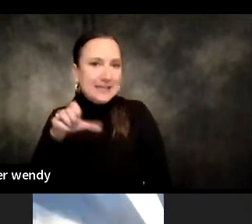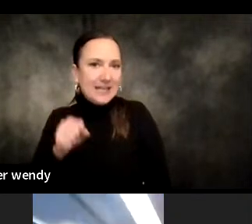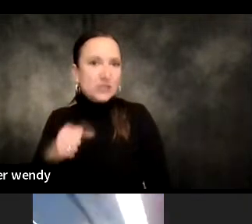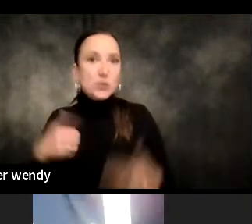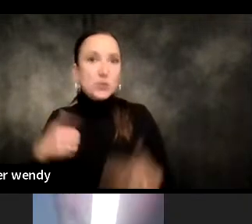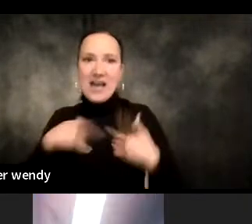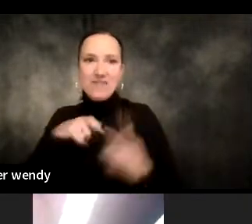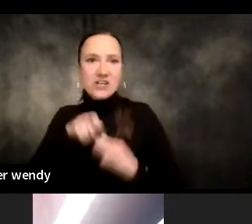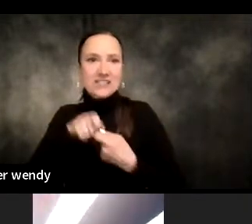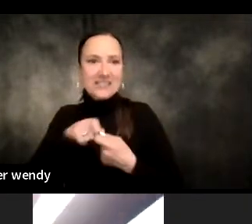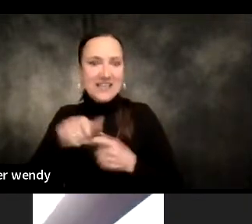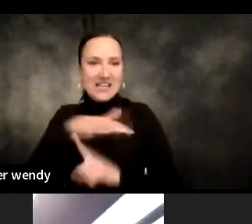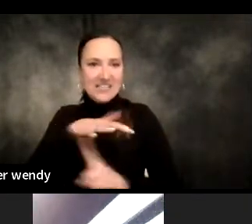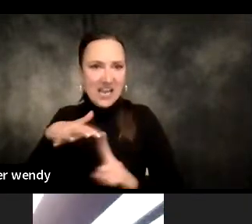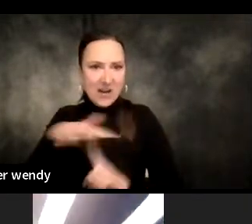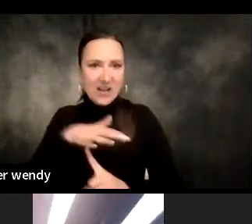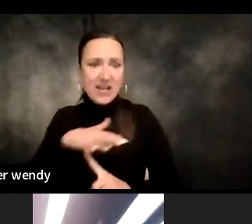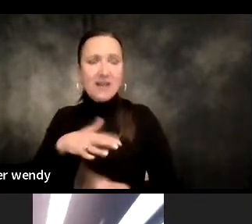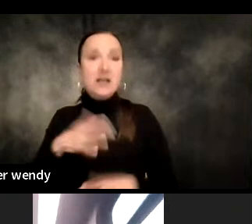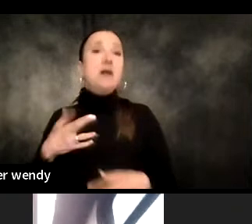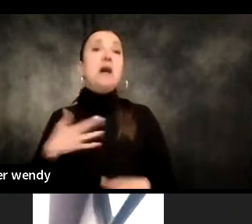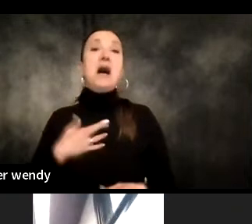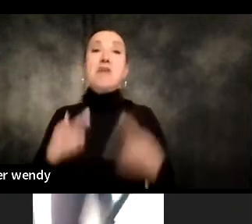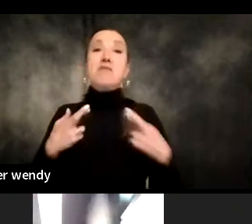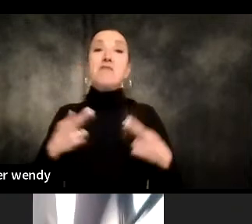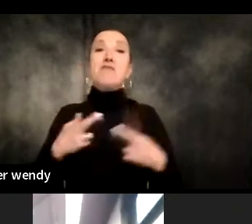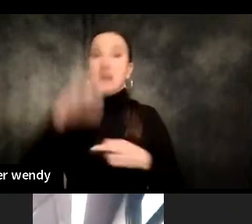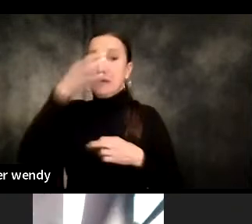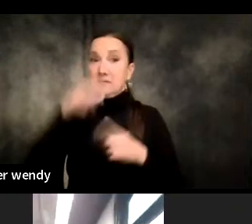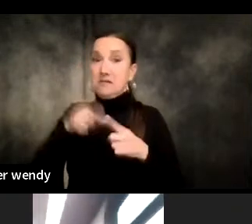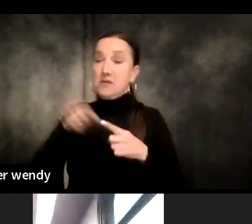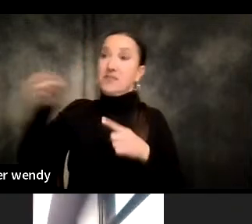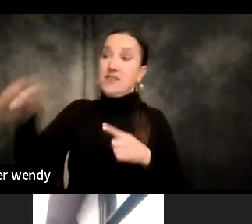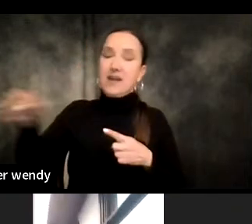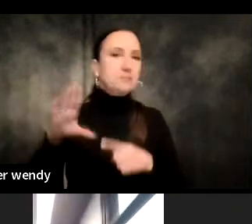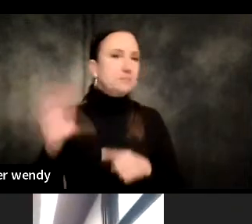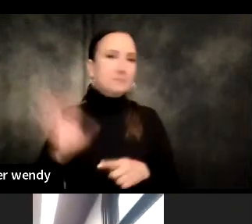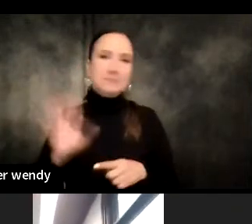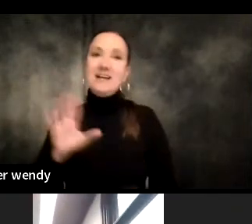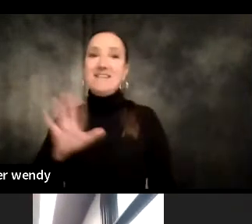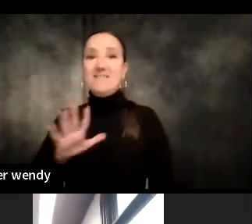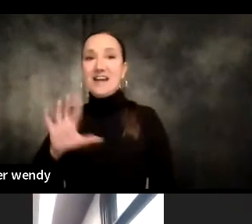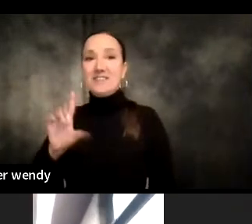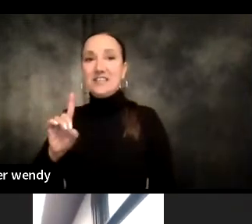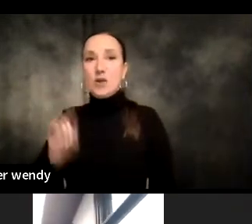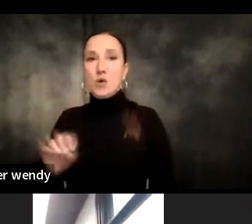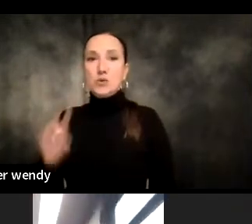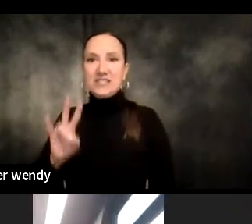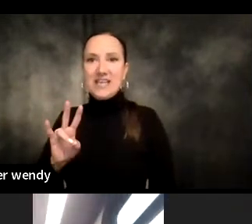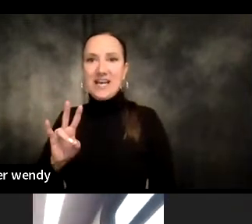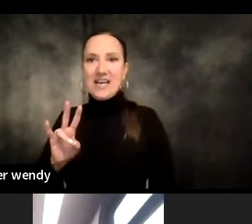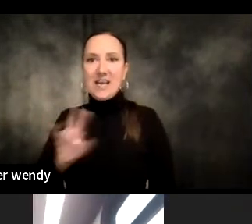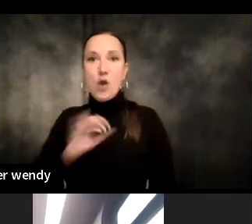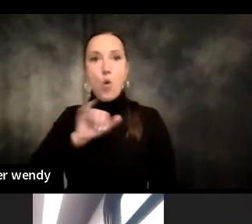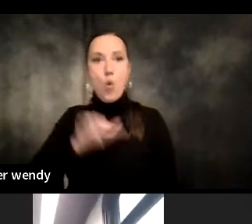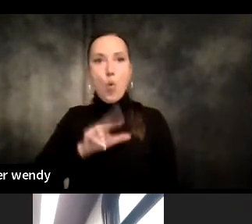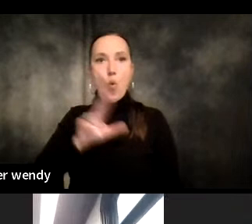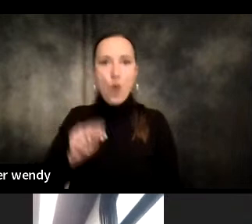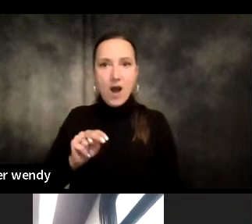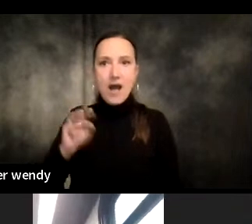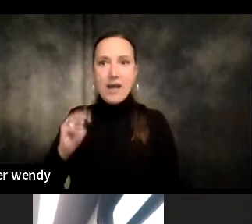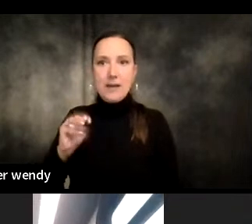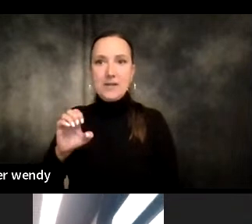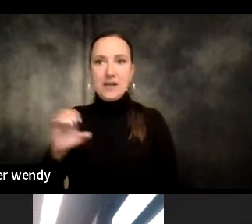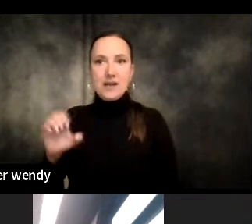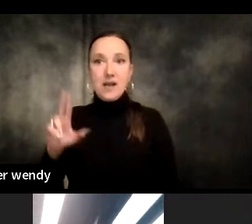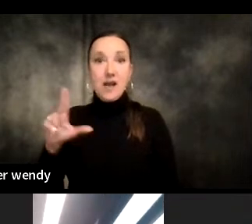constituents, and yes, we have our friends that live in different areas. But as it relates to 5D07, Juan McCullum is the commissioner for 5D07,